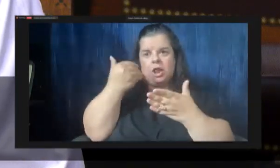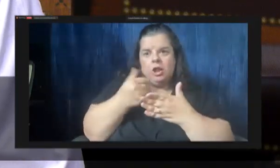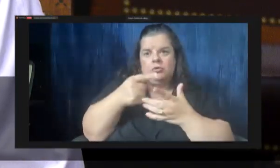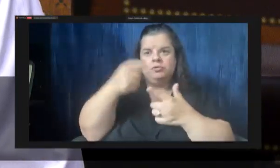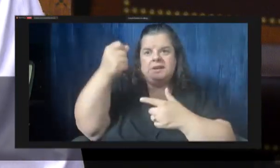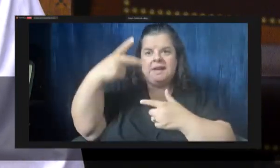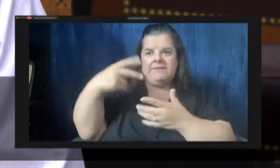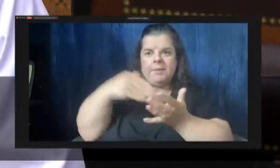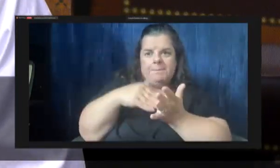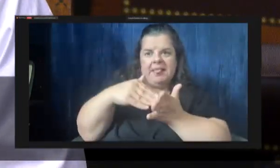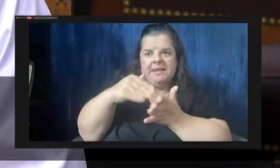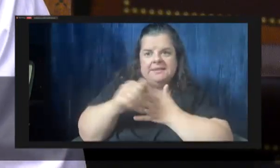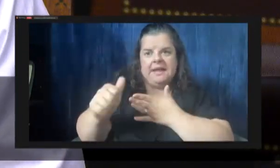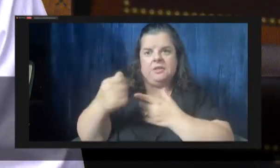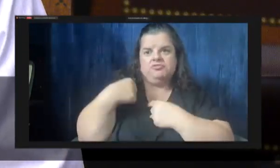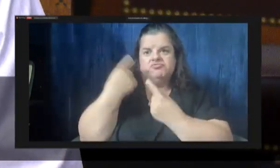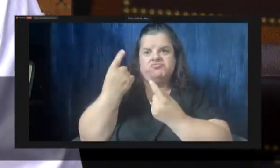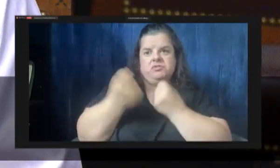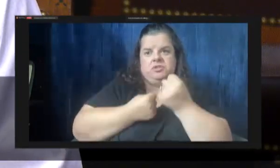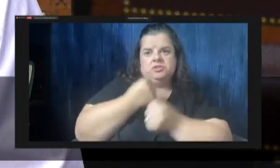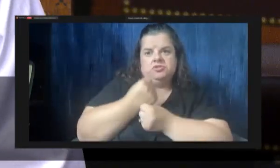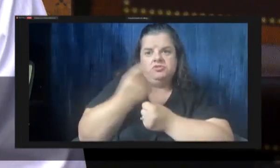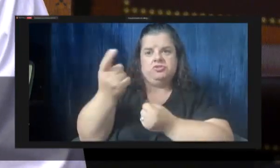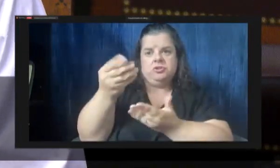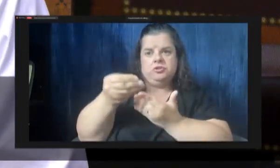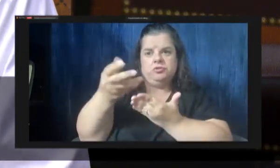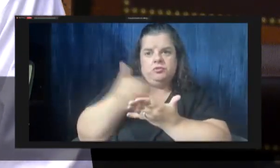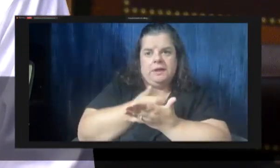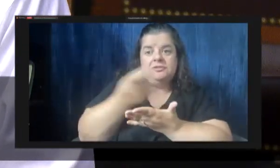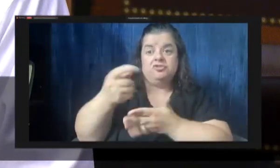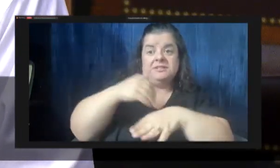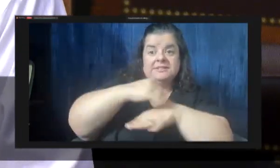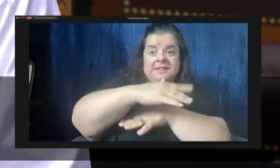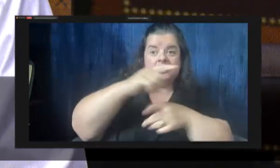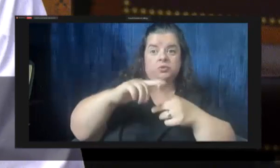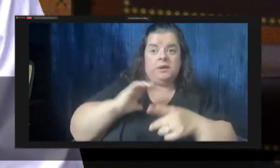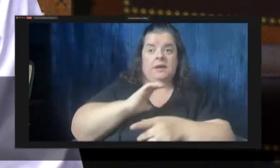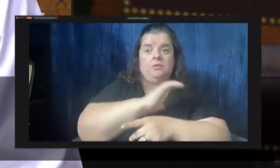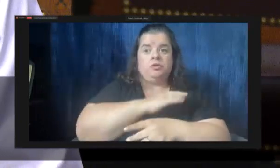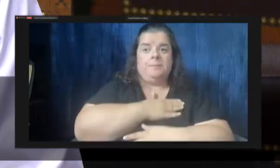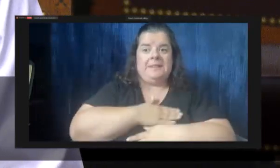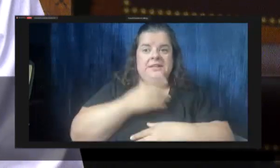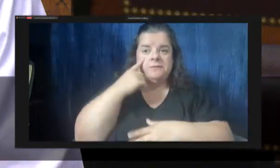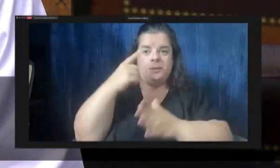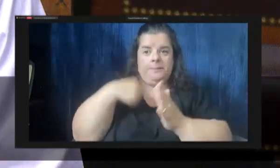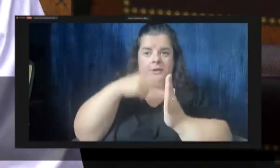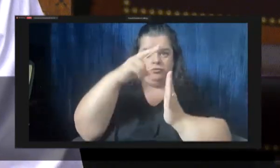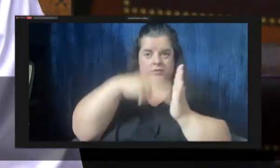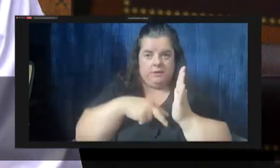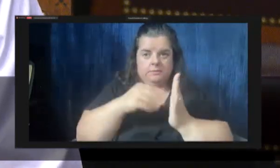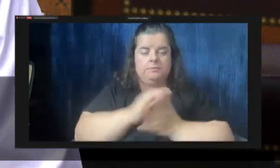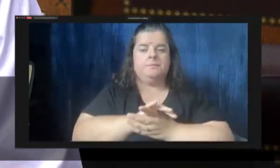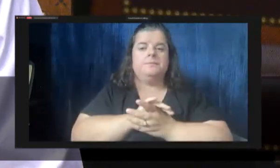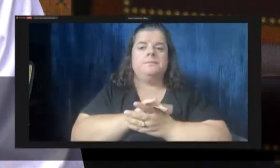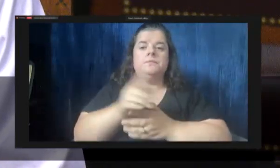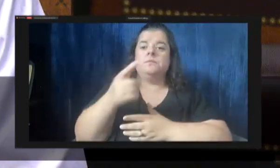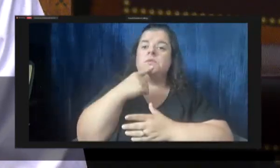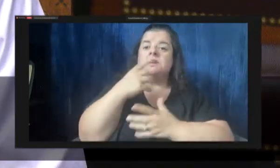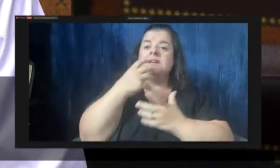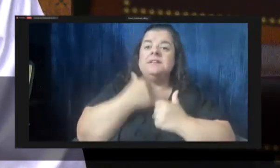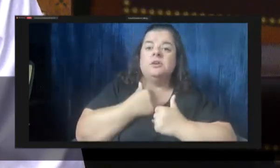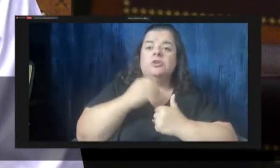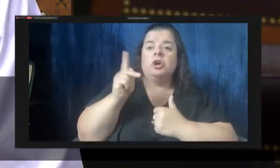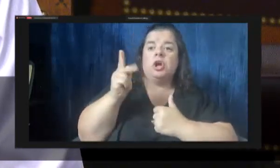that she has raised, but she sent this to council and asked that I could please read it into the record. She said, "Dear Councilman